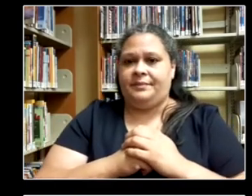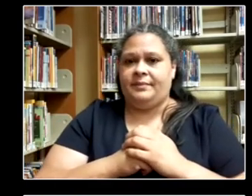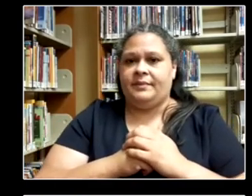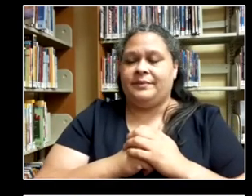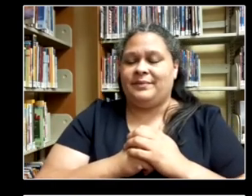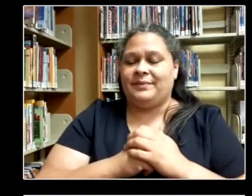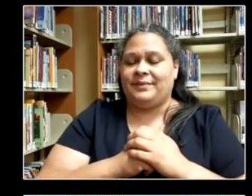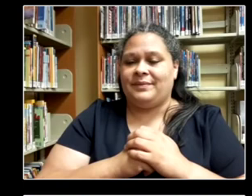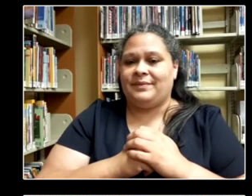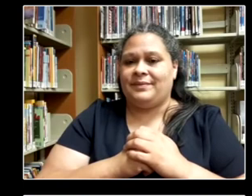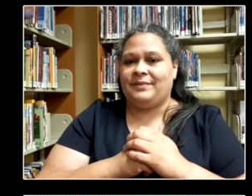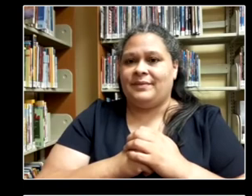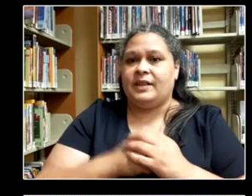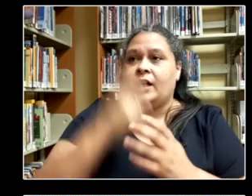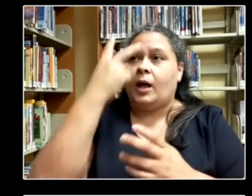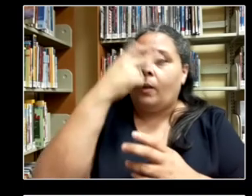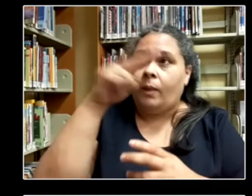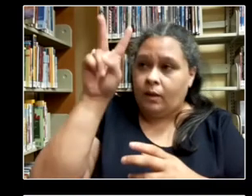Experience the entire painting.